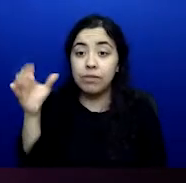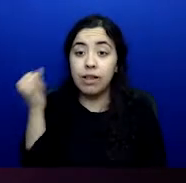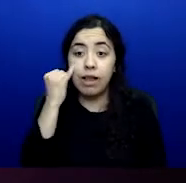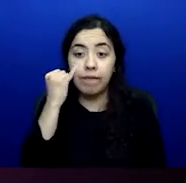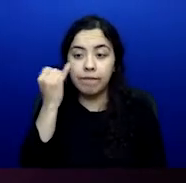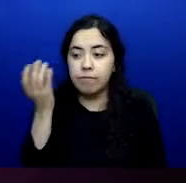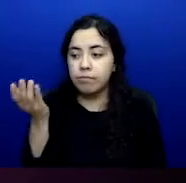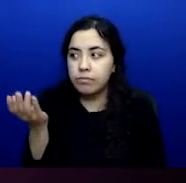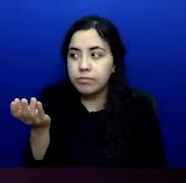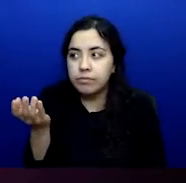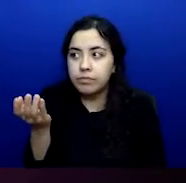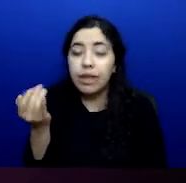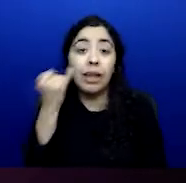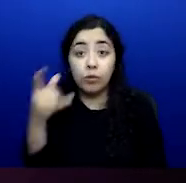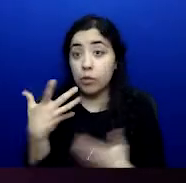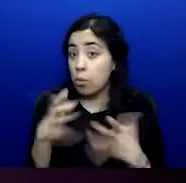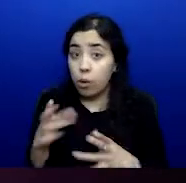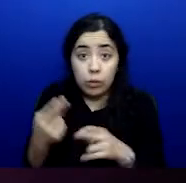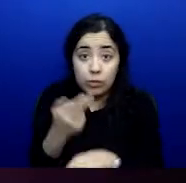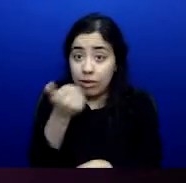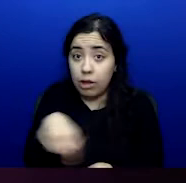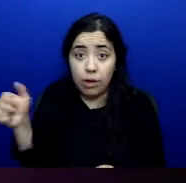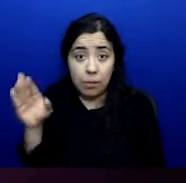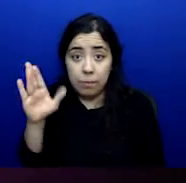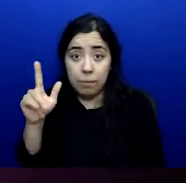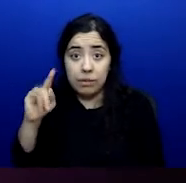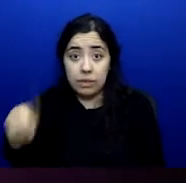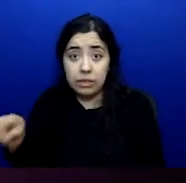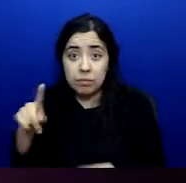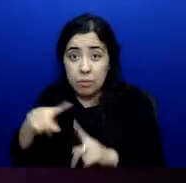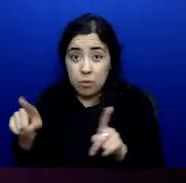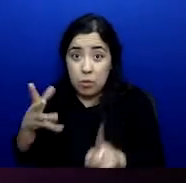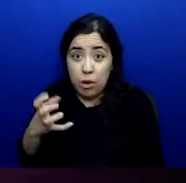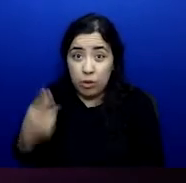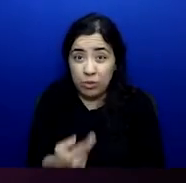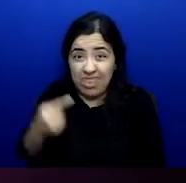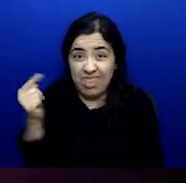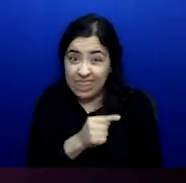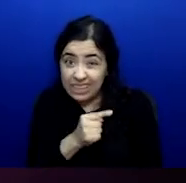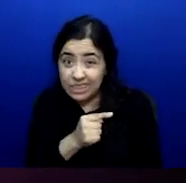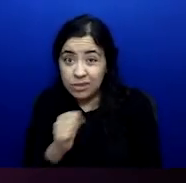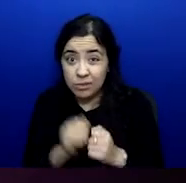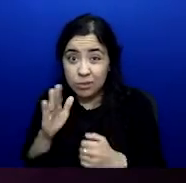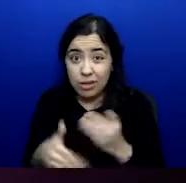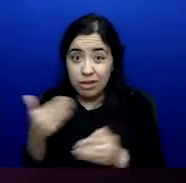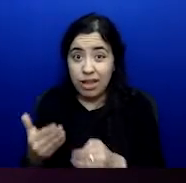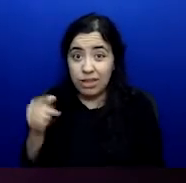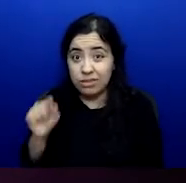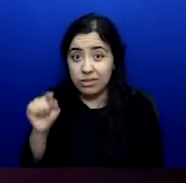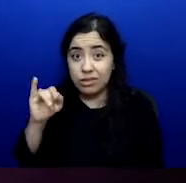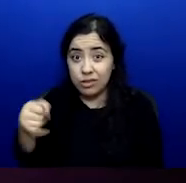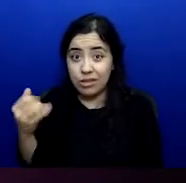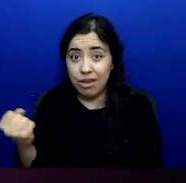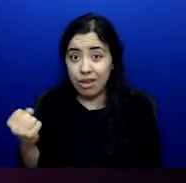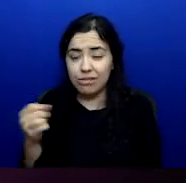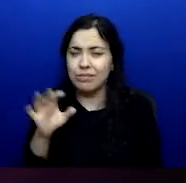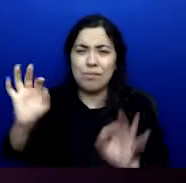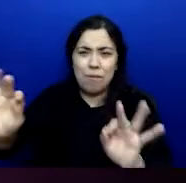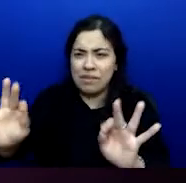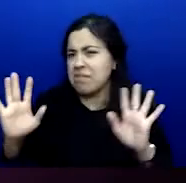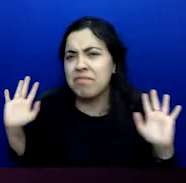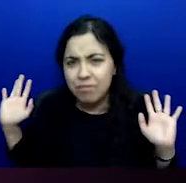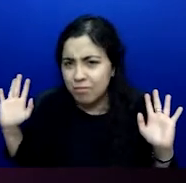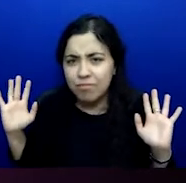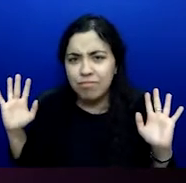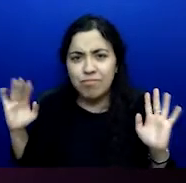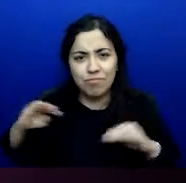can, like, if you don't want to use any other Blitz stuff, but you just want to use this with your Next.js app, then with this new setup, it's perfect. So